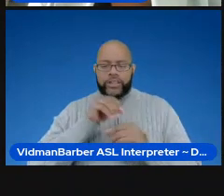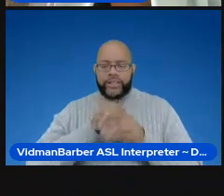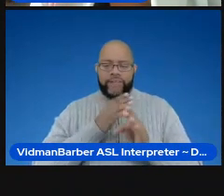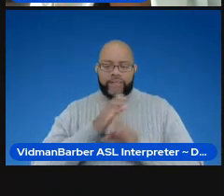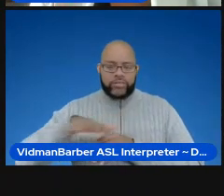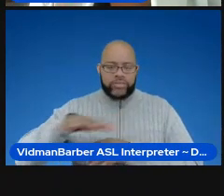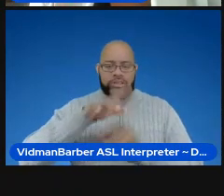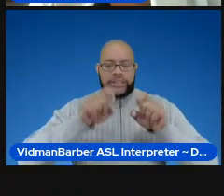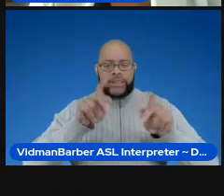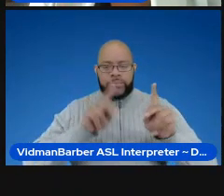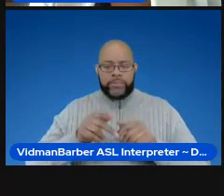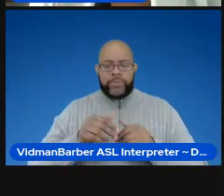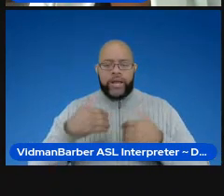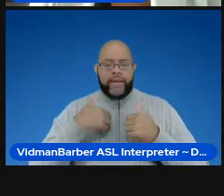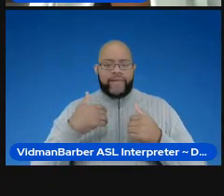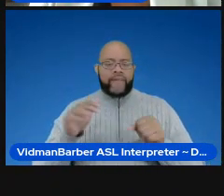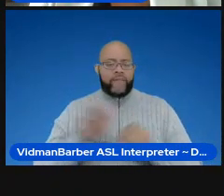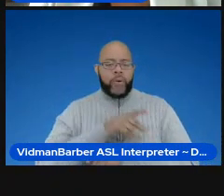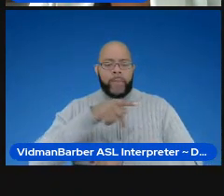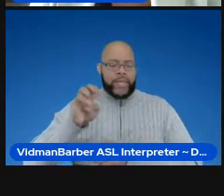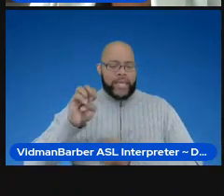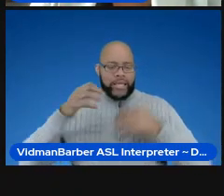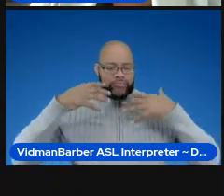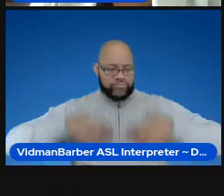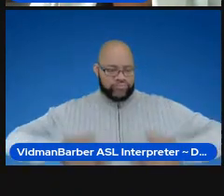testing people wearing full PPE.